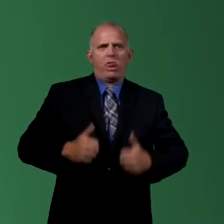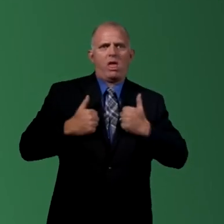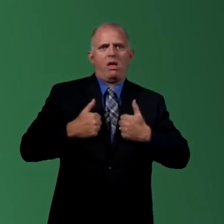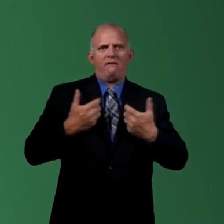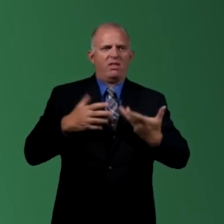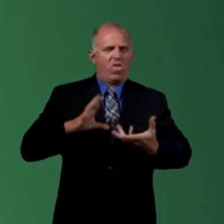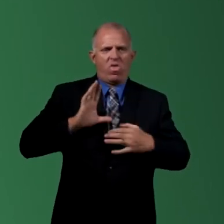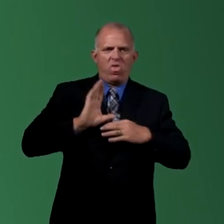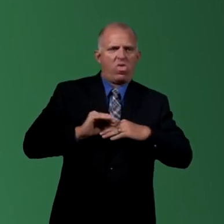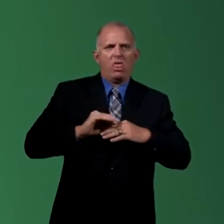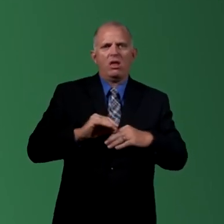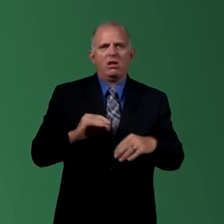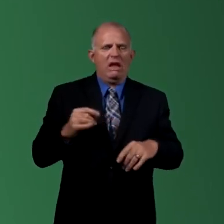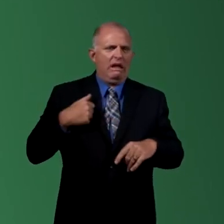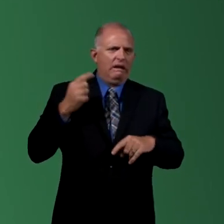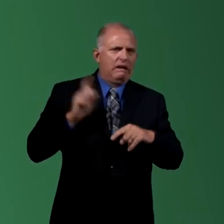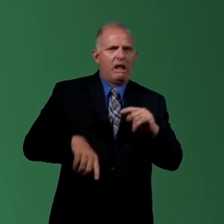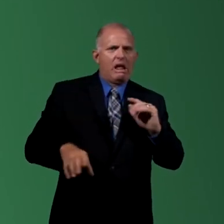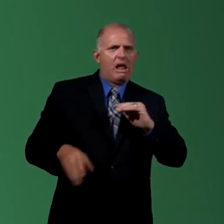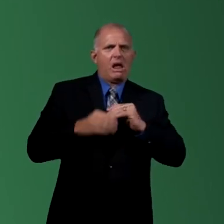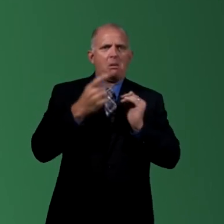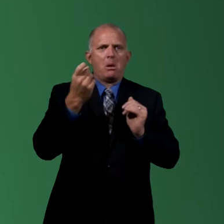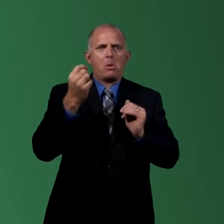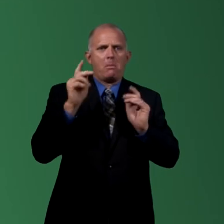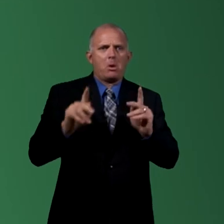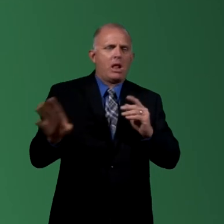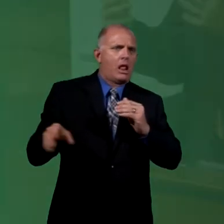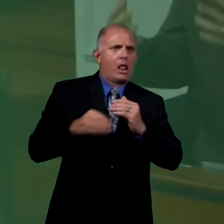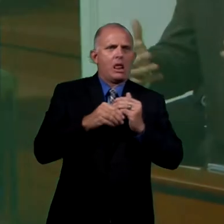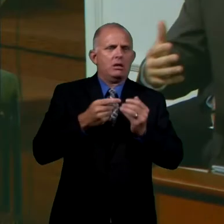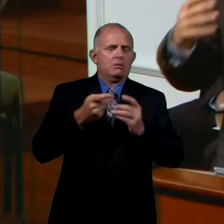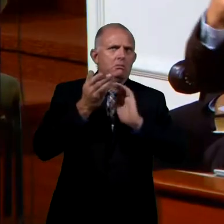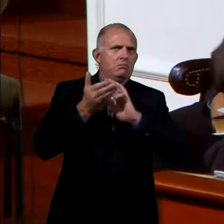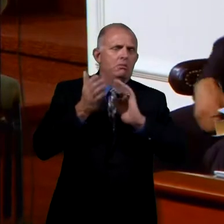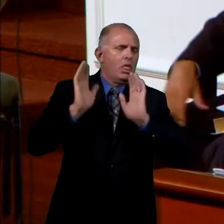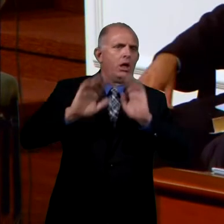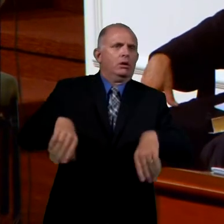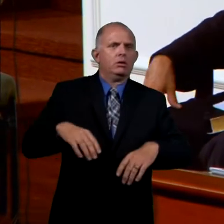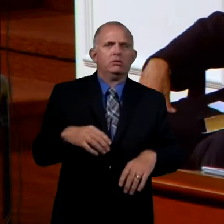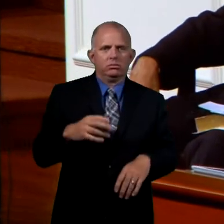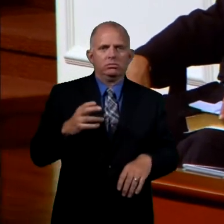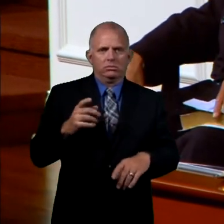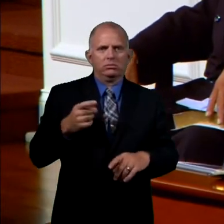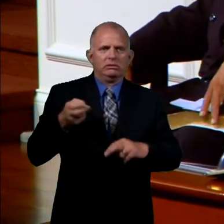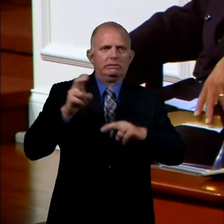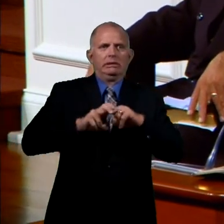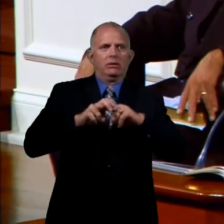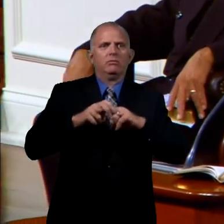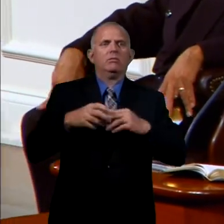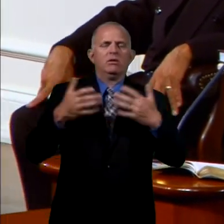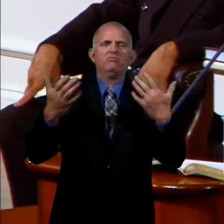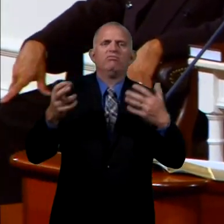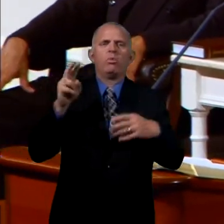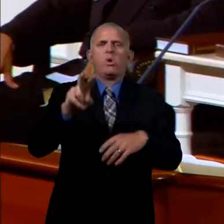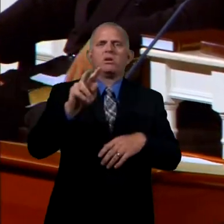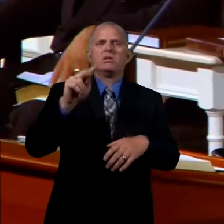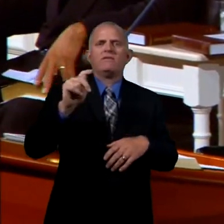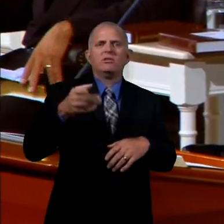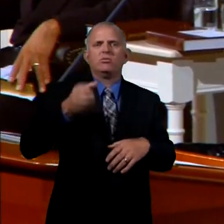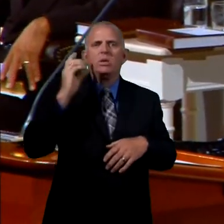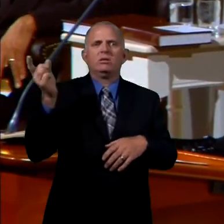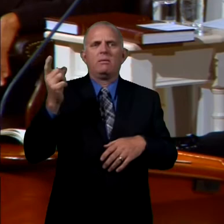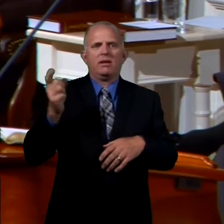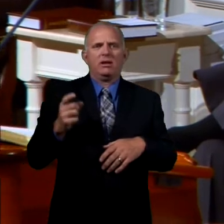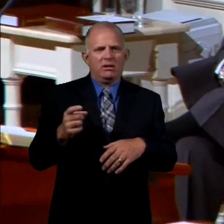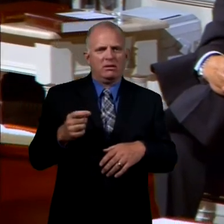what, I can't handle one more person wanting one more thing from me. I just got to get home and sit on the couch and watch TV and drink something. I can't